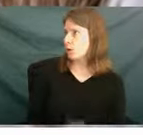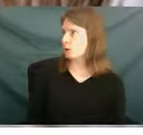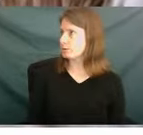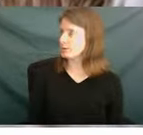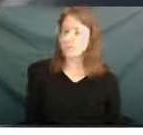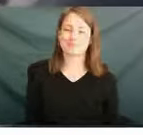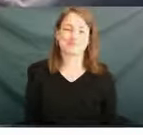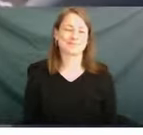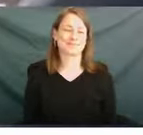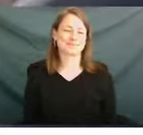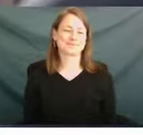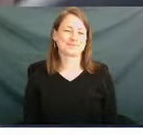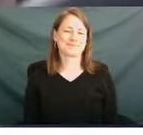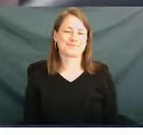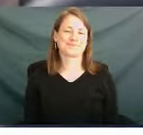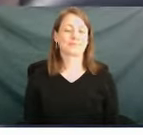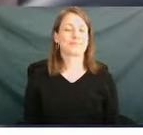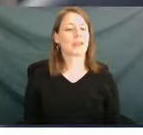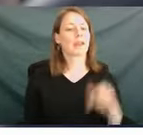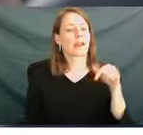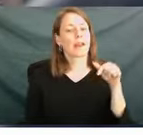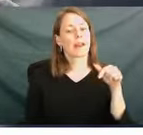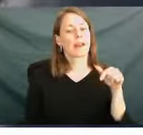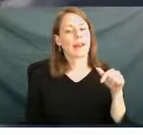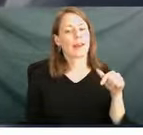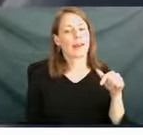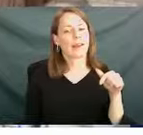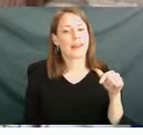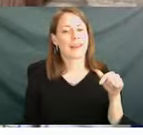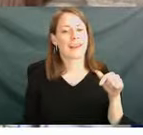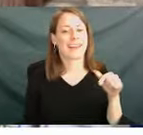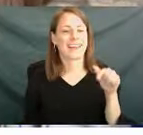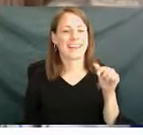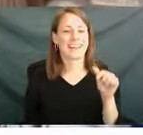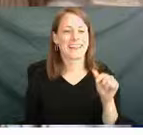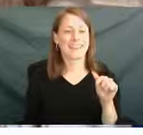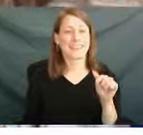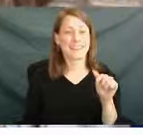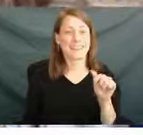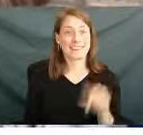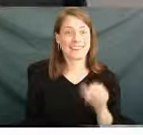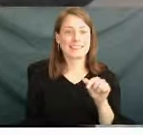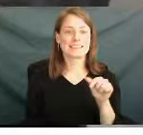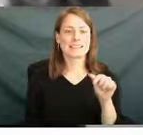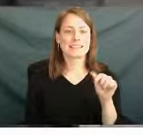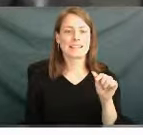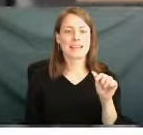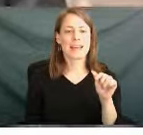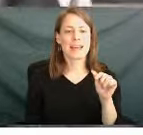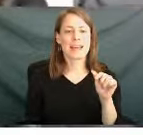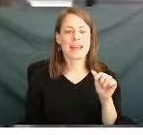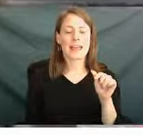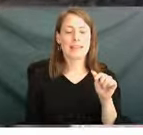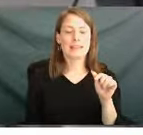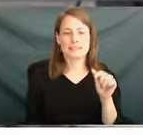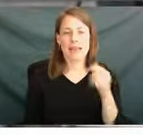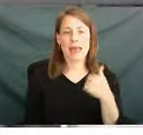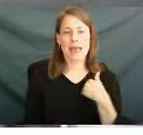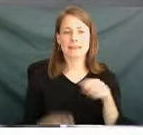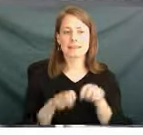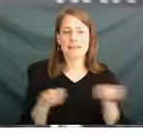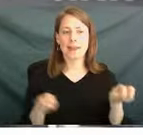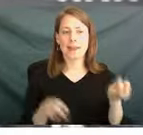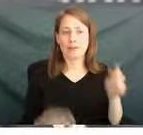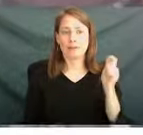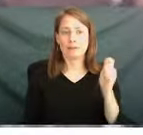and jury could be appointed in larger classes. I think she's guilty. I mean, it's not going to harm her, is it? Because she's just doing in the